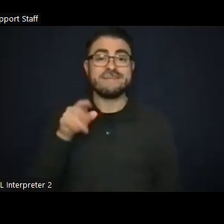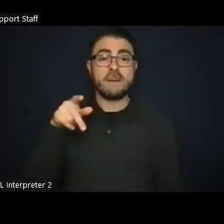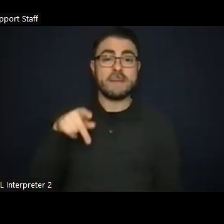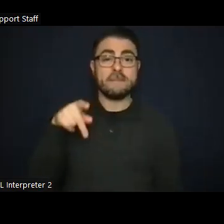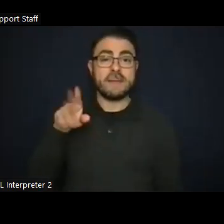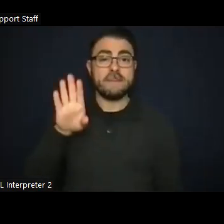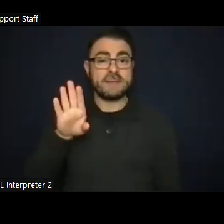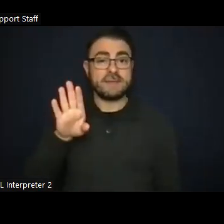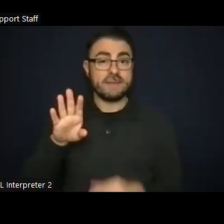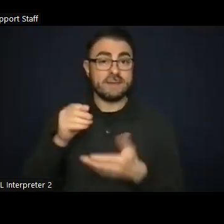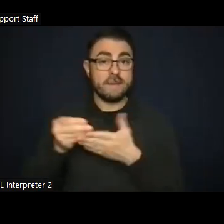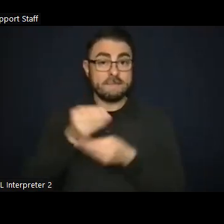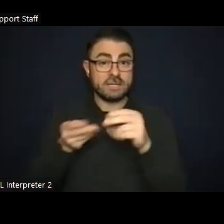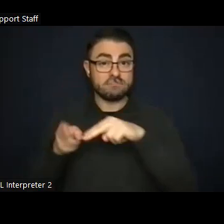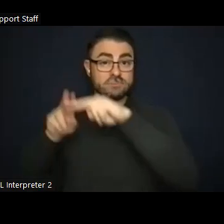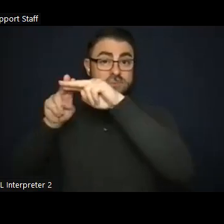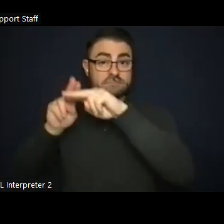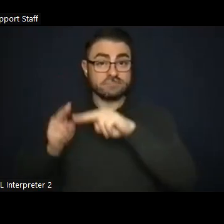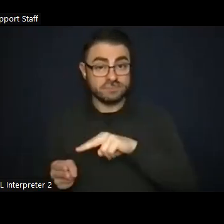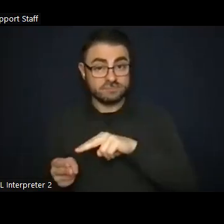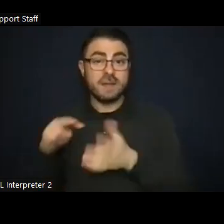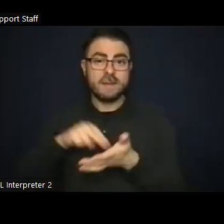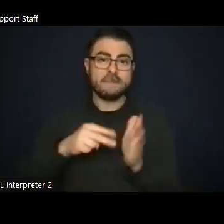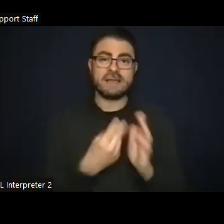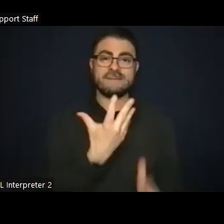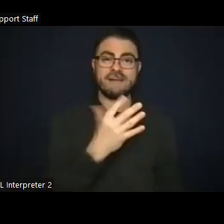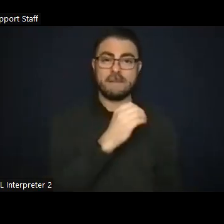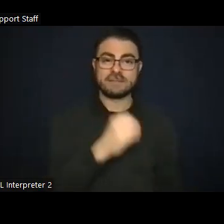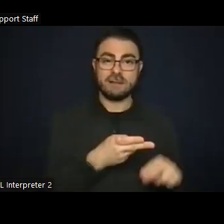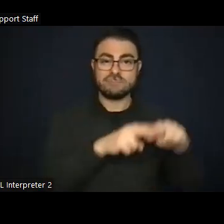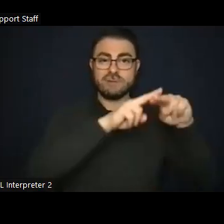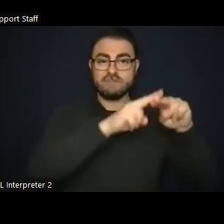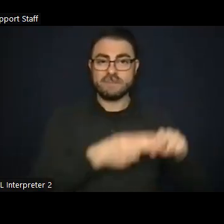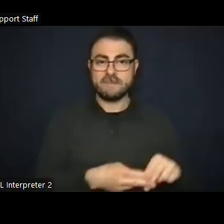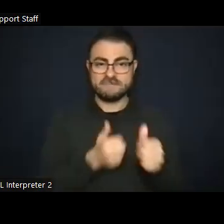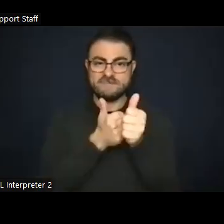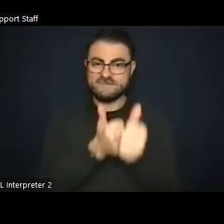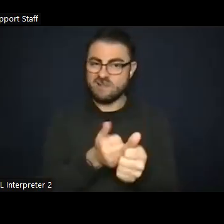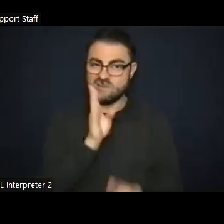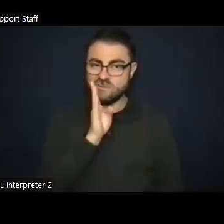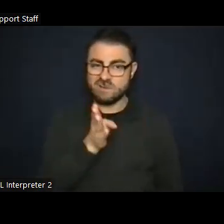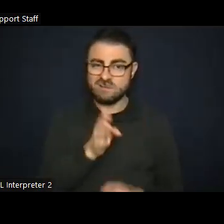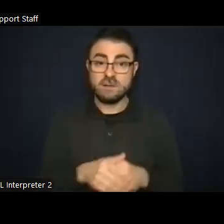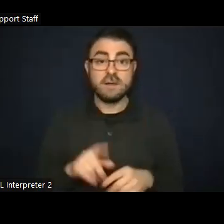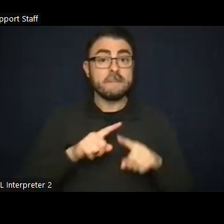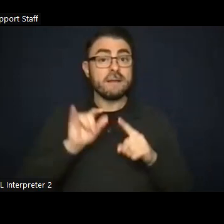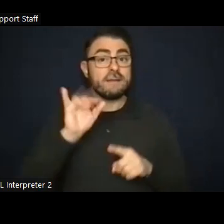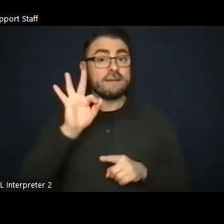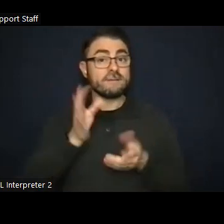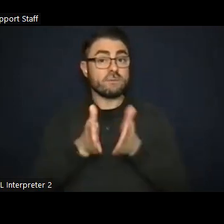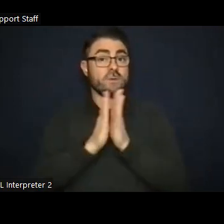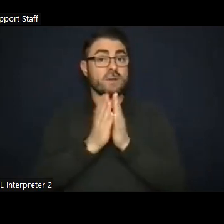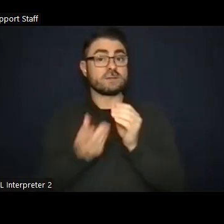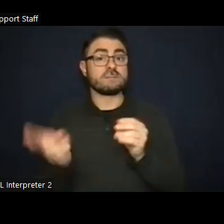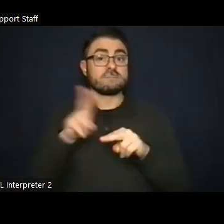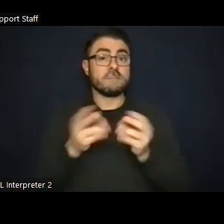that $12.5 million will go up or down as well. But if the request were to be more than that, then